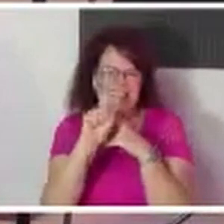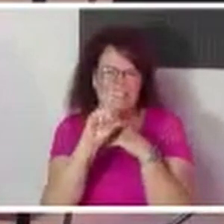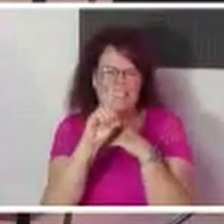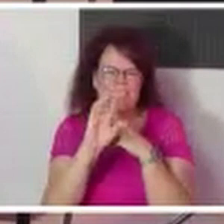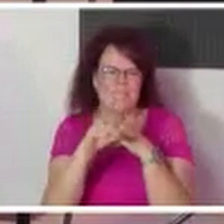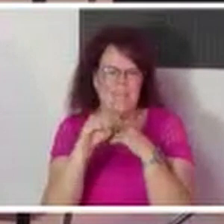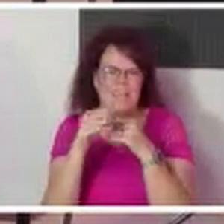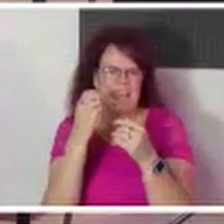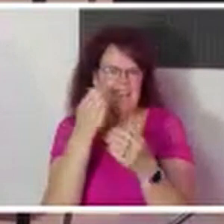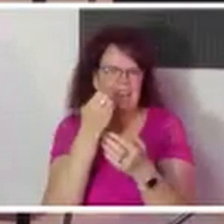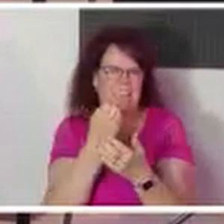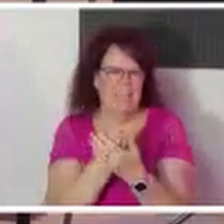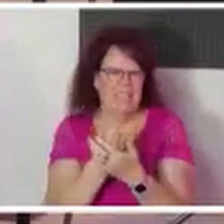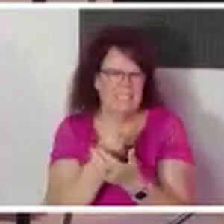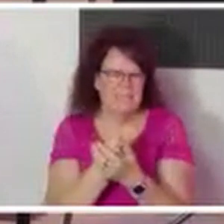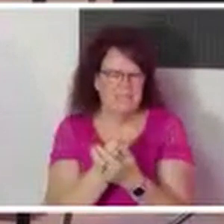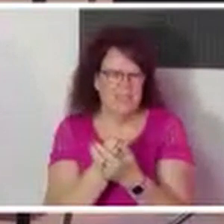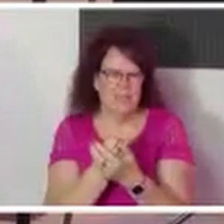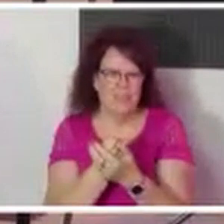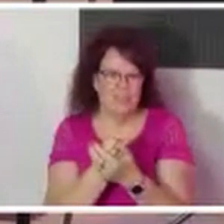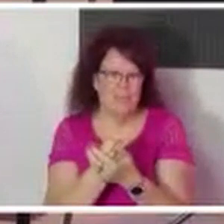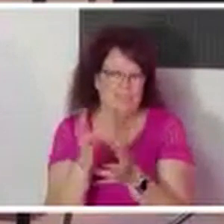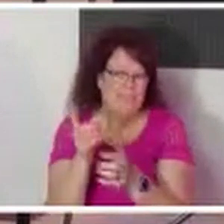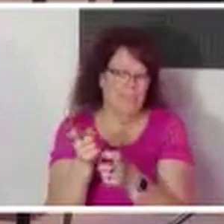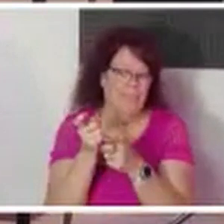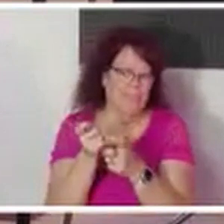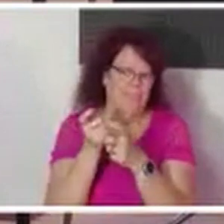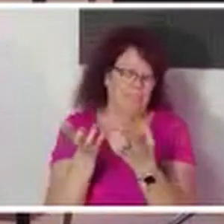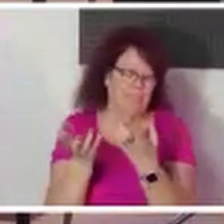academic scholarship. That is a compelling thing.